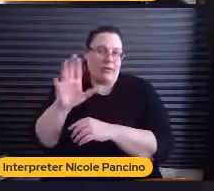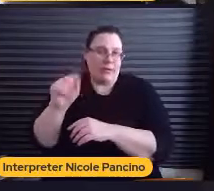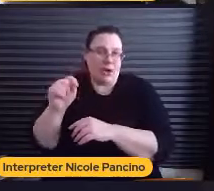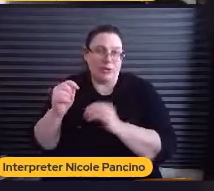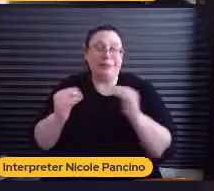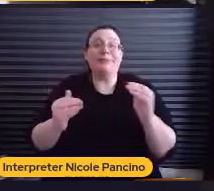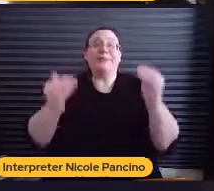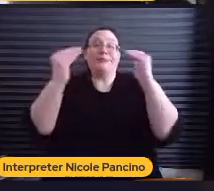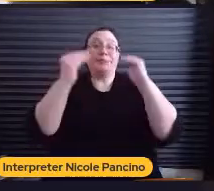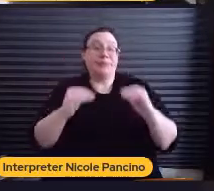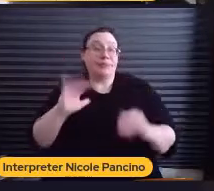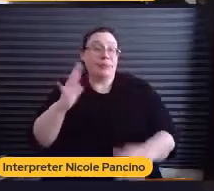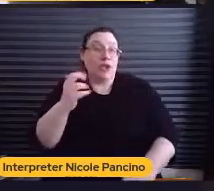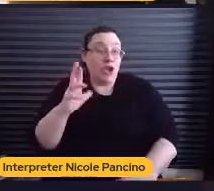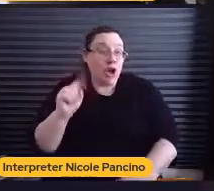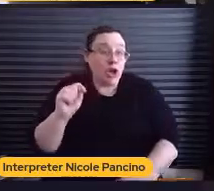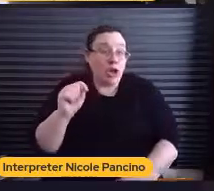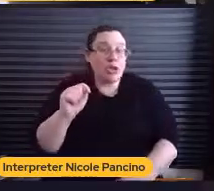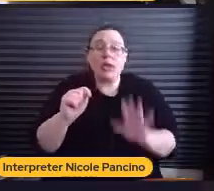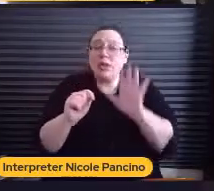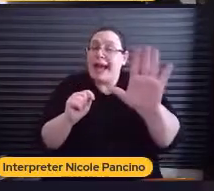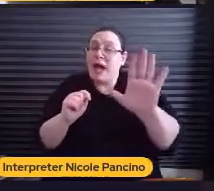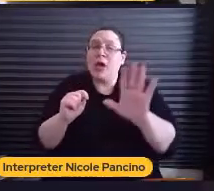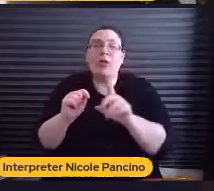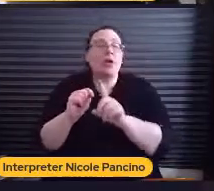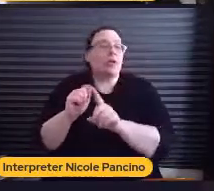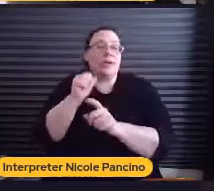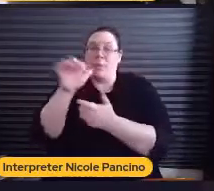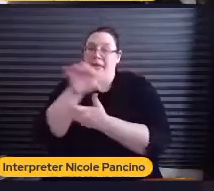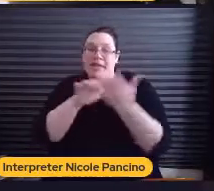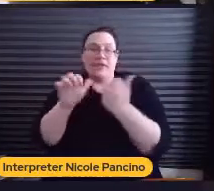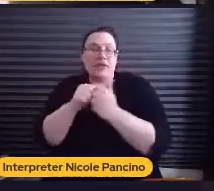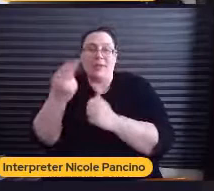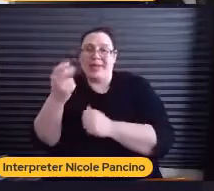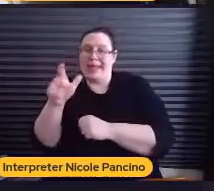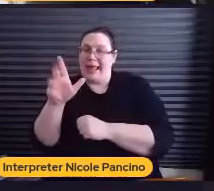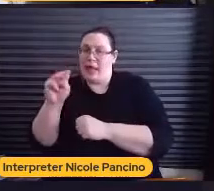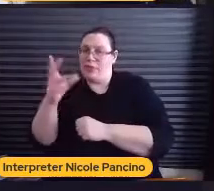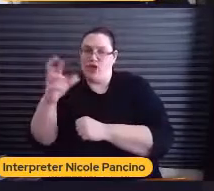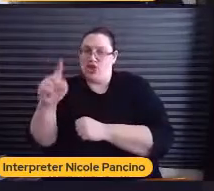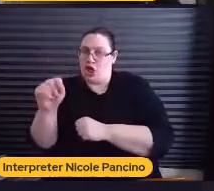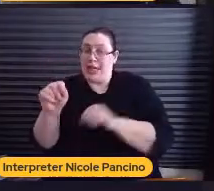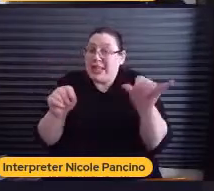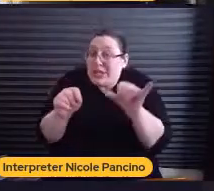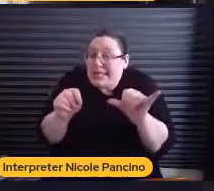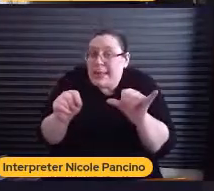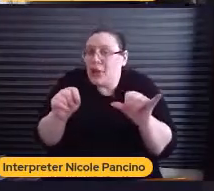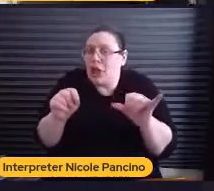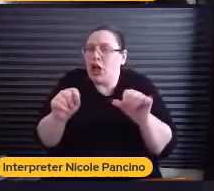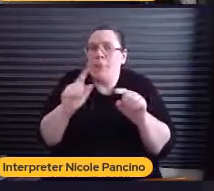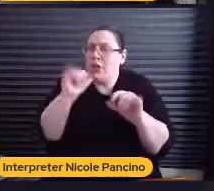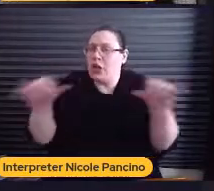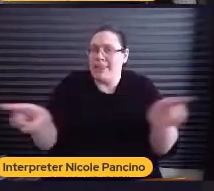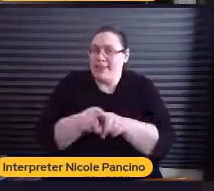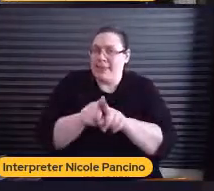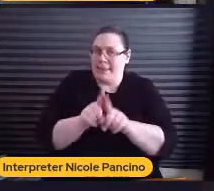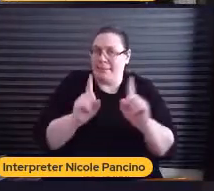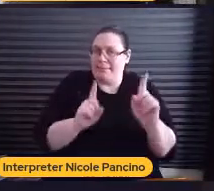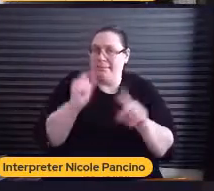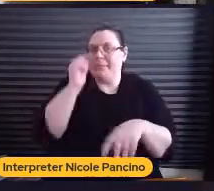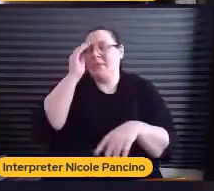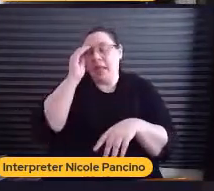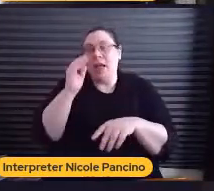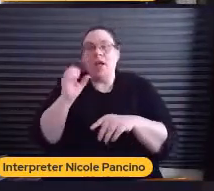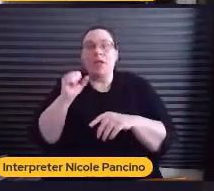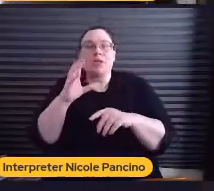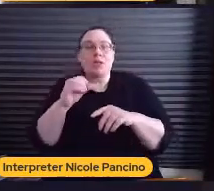charts. Don't confuse them with Helm charts. They're kind of similar, but also something else. So there are